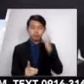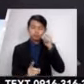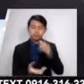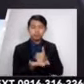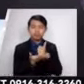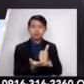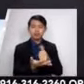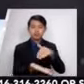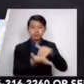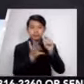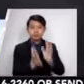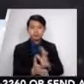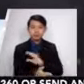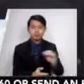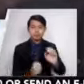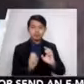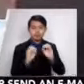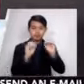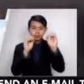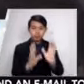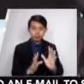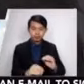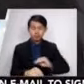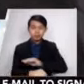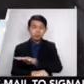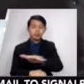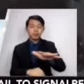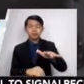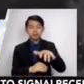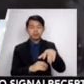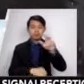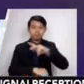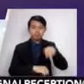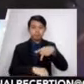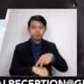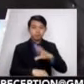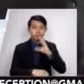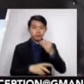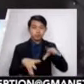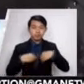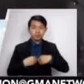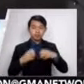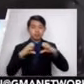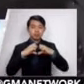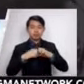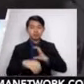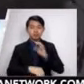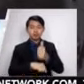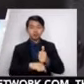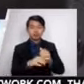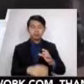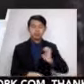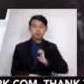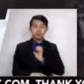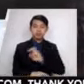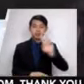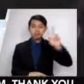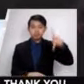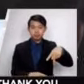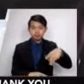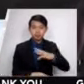educators across the country. Tinanggap ito ni GMA Kapuso Foundation Executive Vice President and